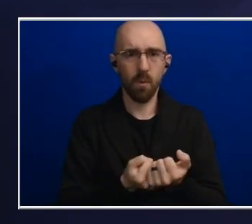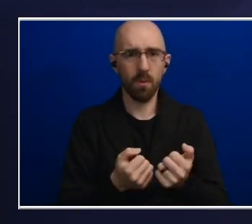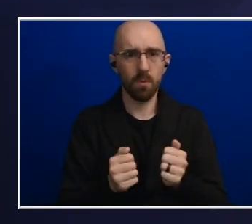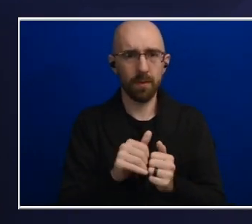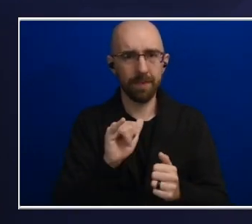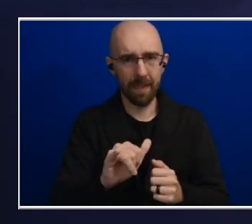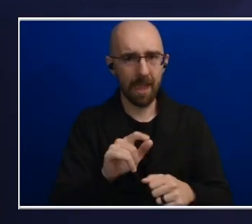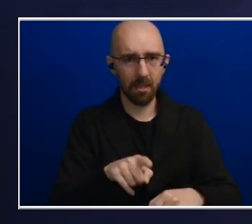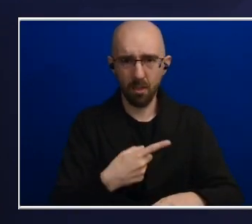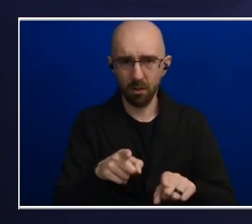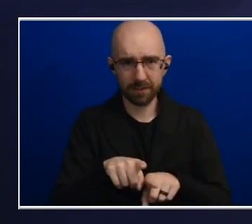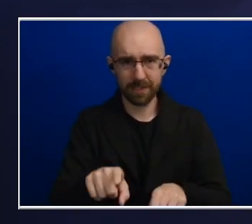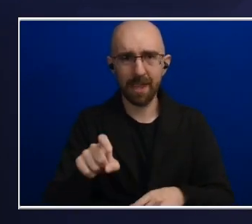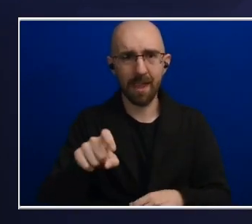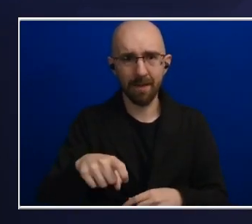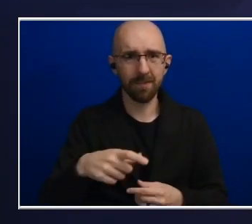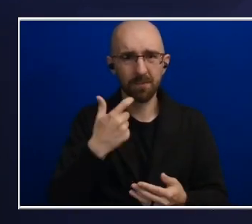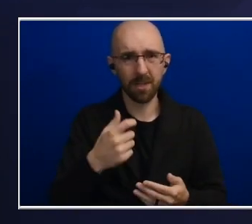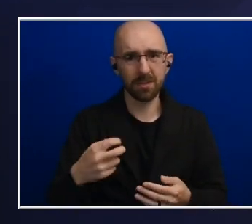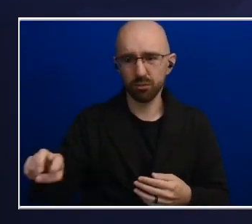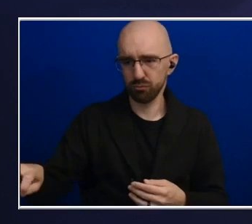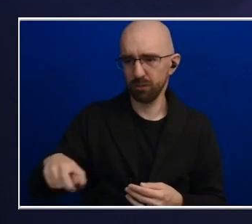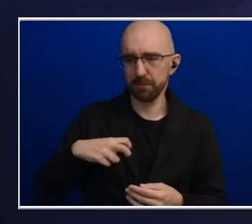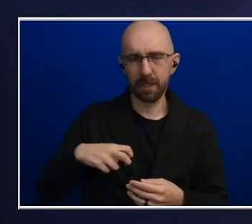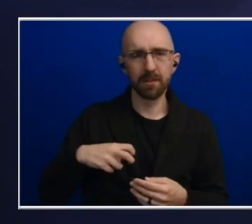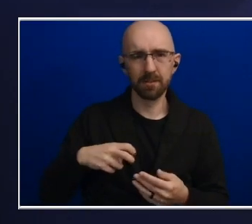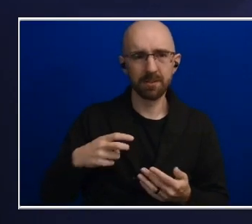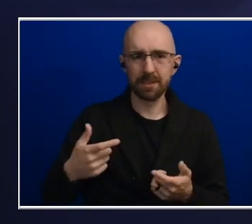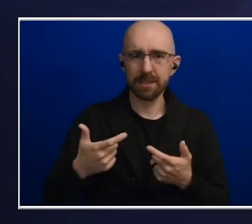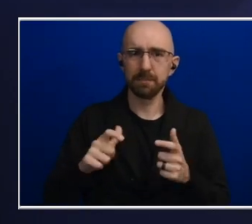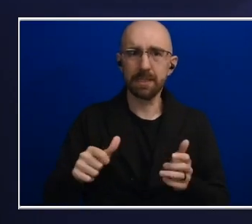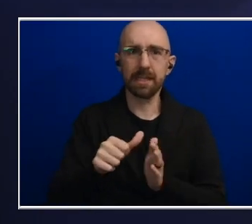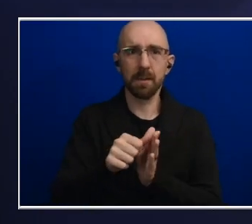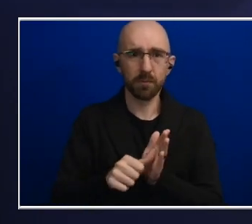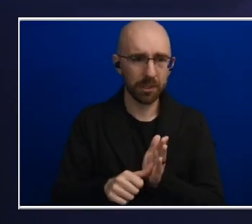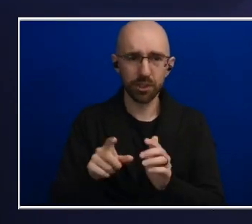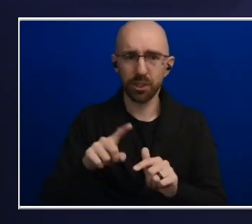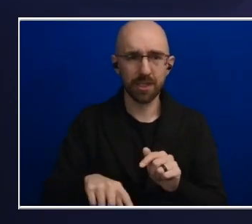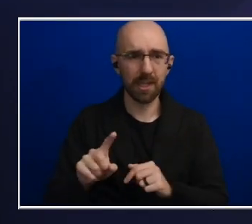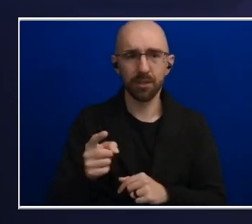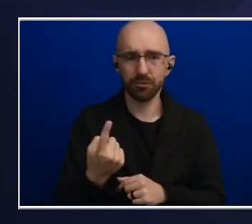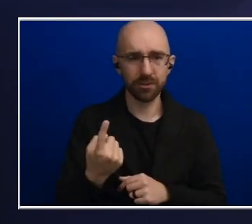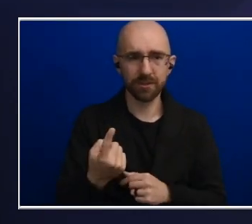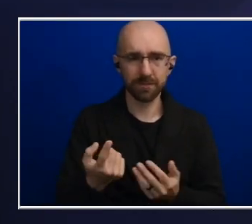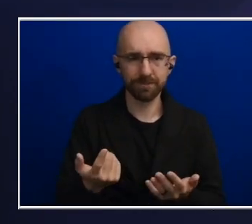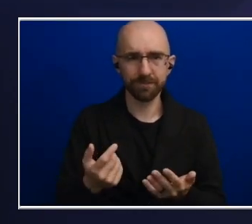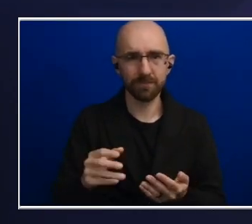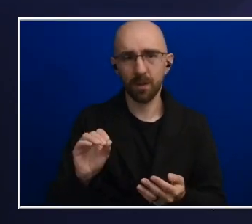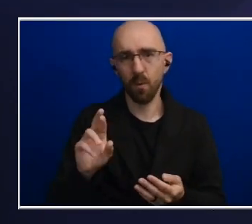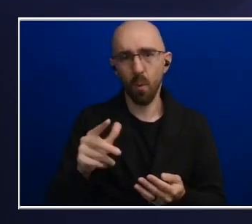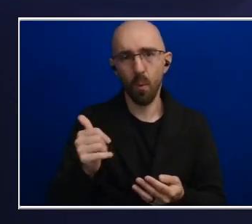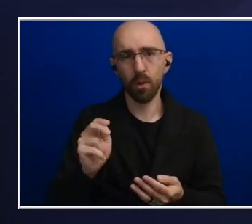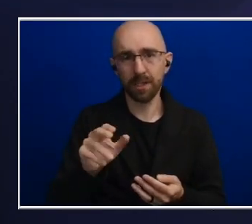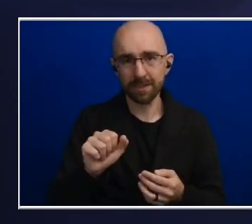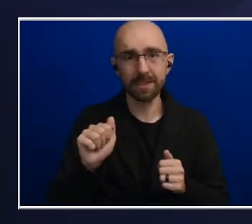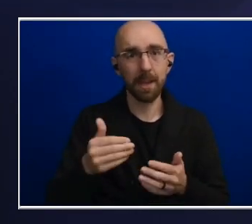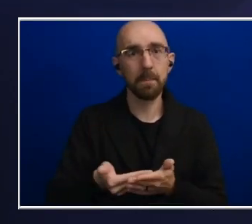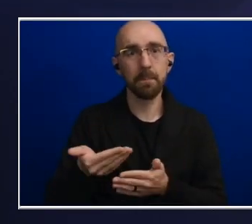to, because the transplant is, you know, it's a big operation. You can't just, you know, there's not organs that we can purchase on a shelf, and